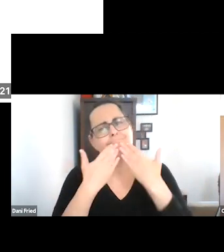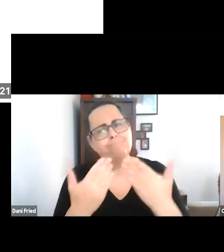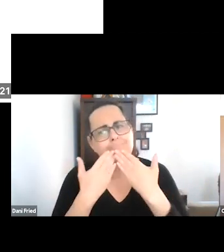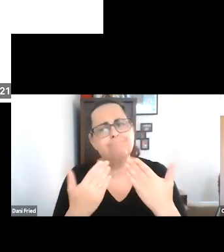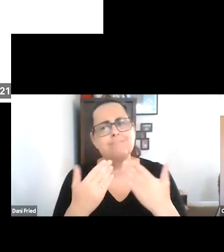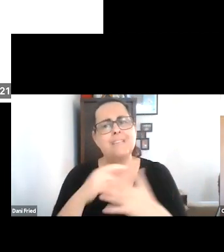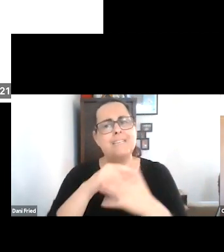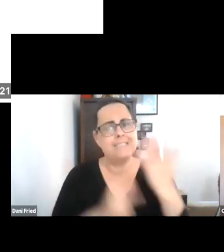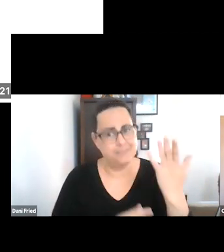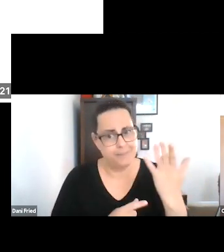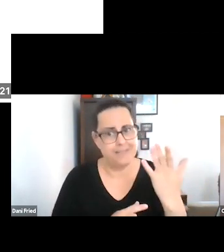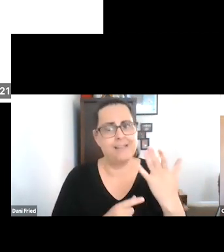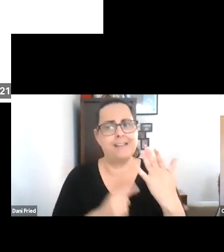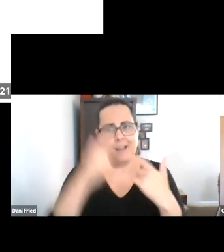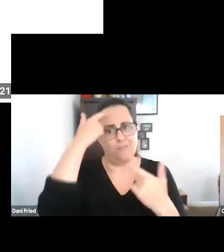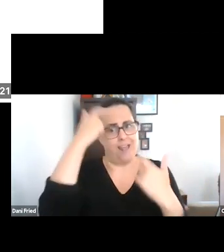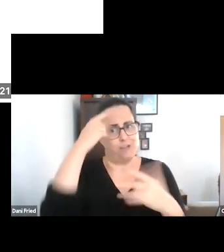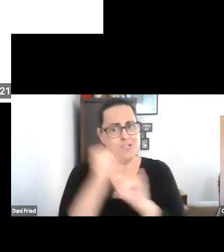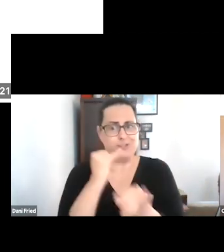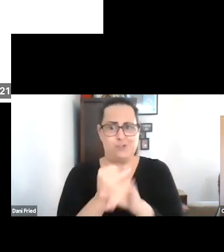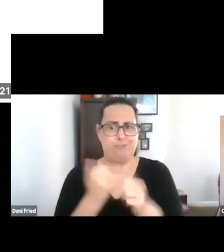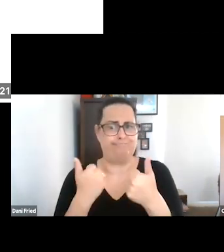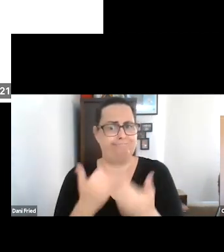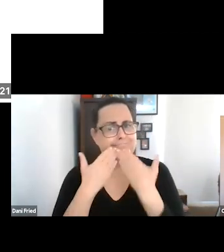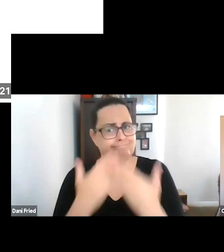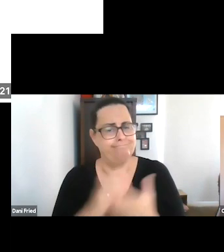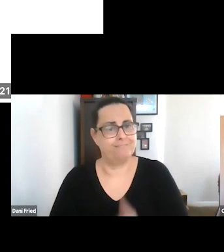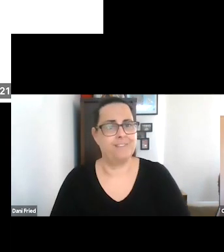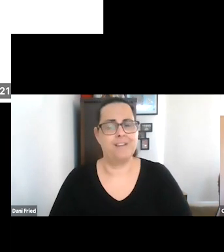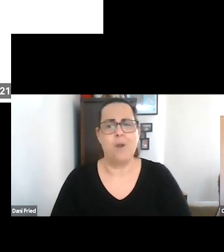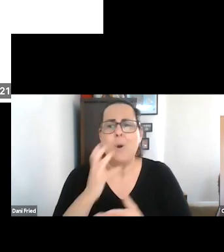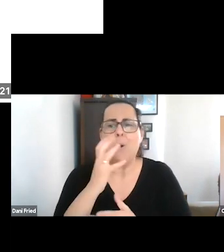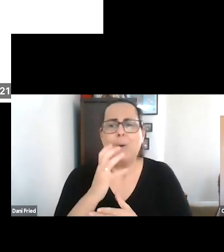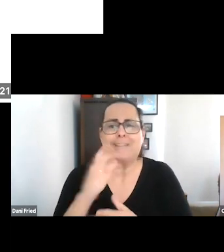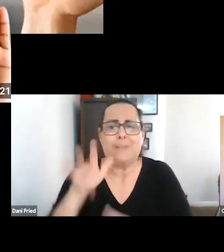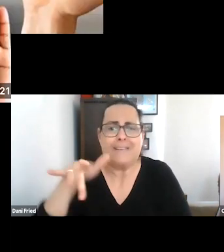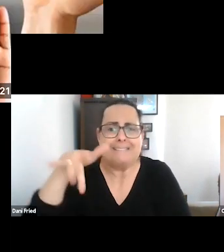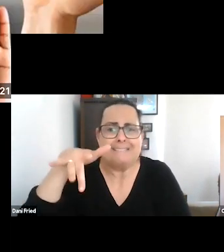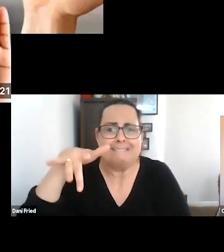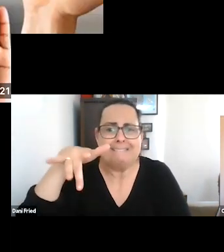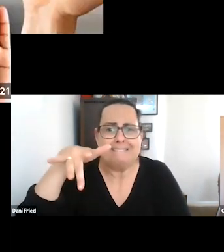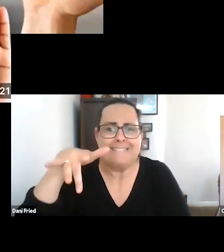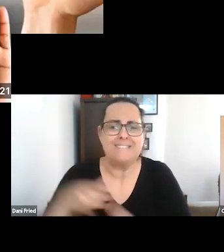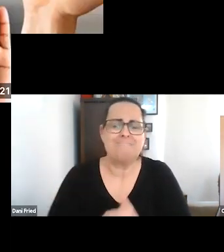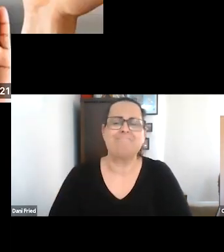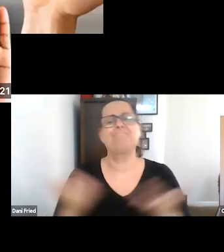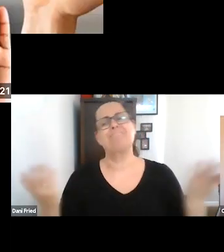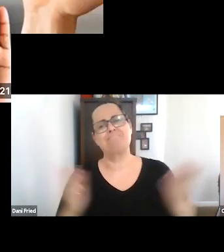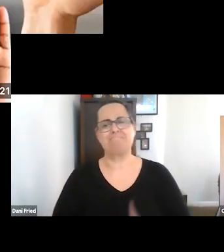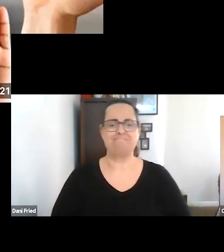the Disability Innovation Institute for that. Oh, didn't get to that slide.